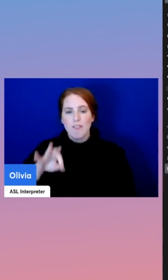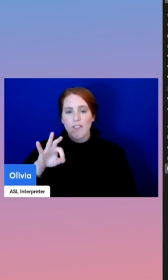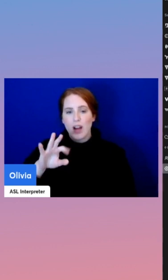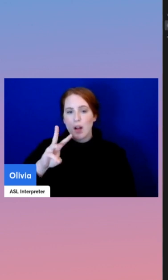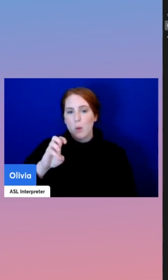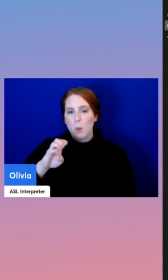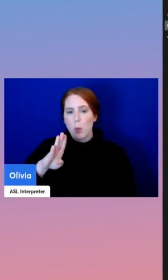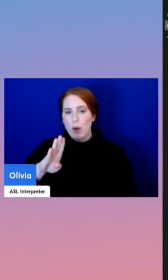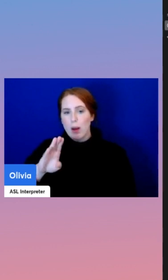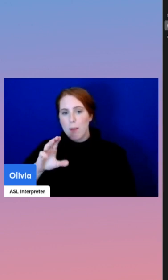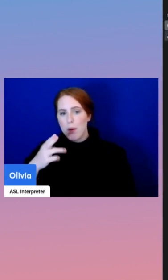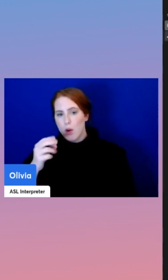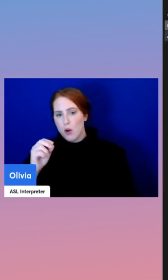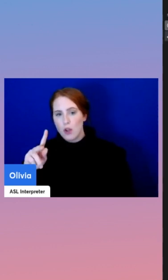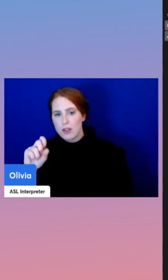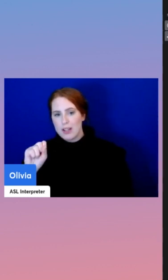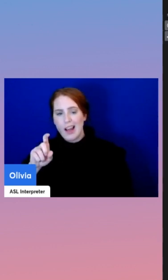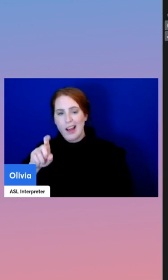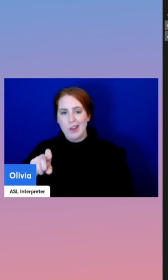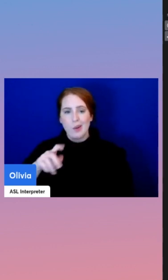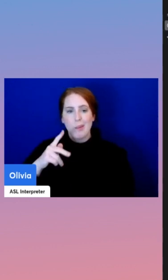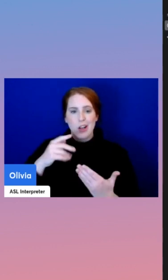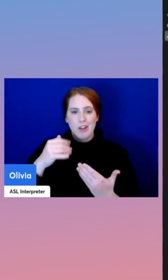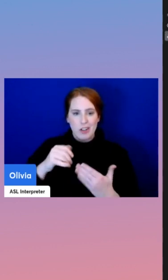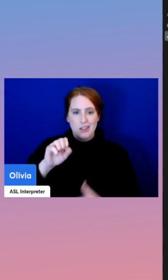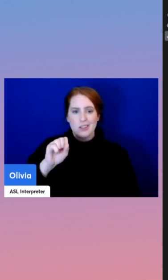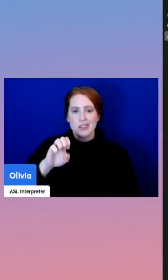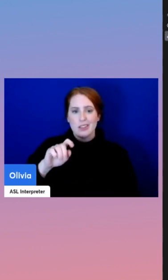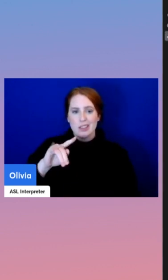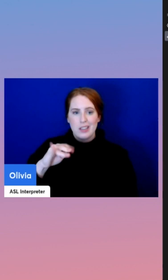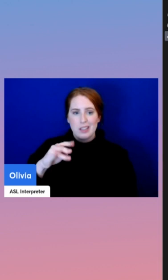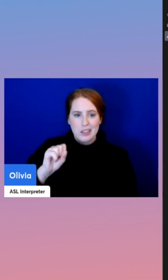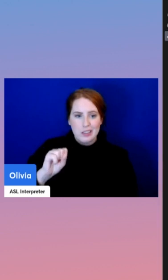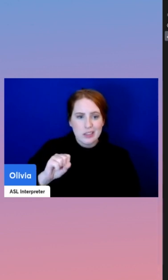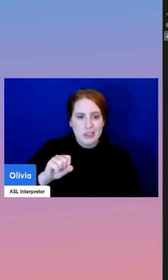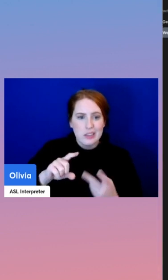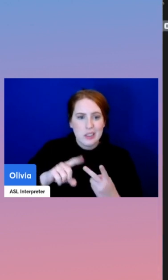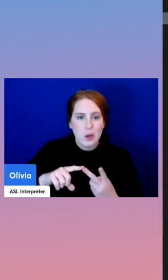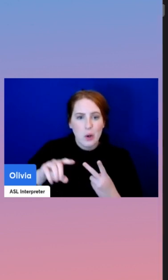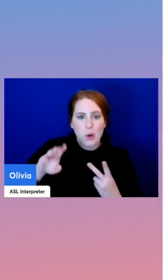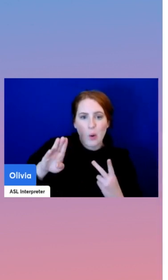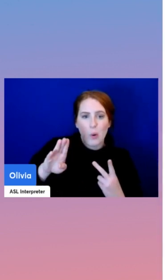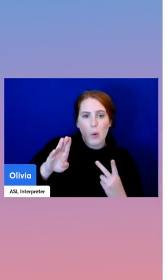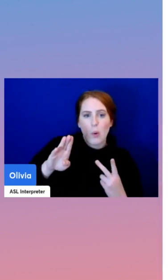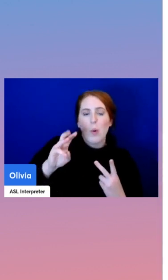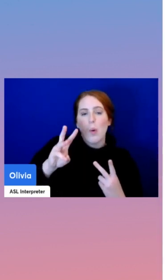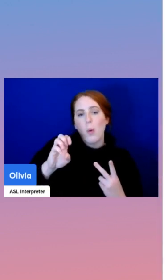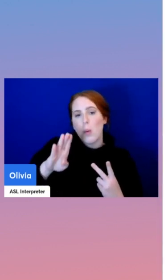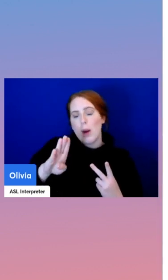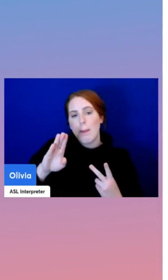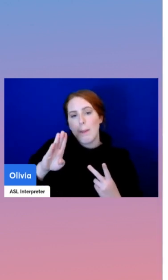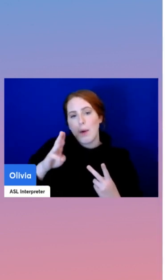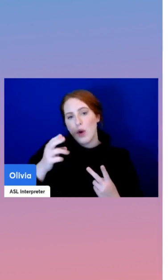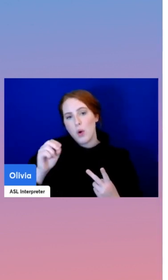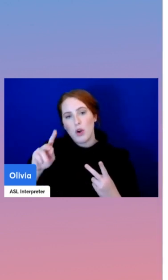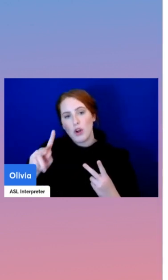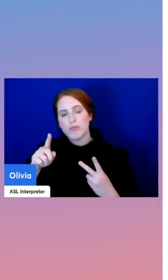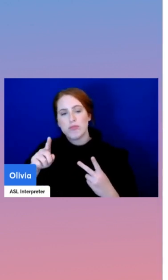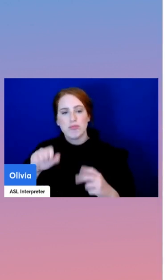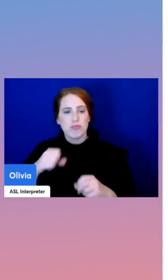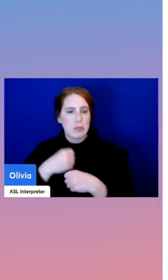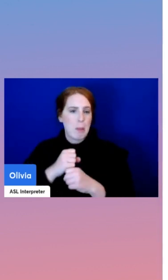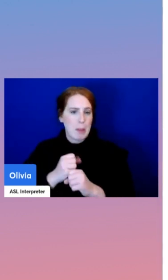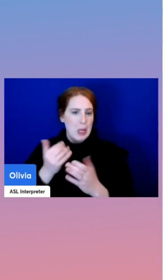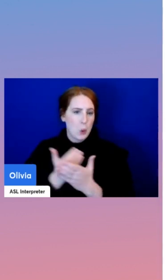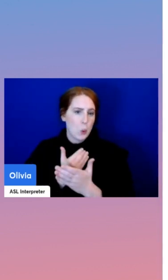project settings here, and you go to webhooks, and here you can create a new webhook and give it a name, a description,